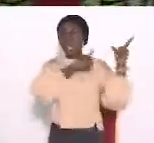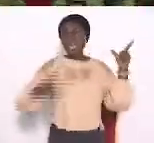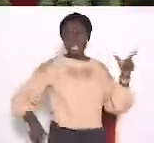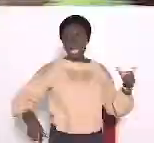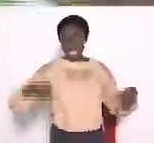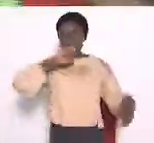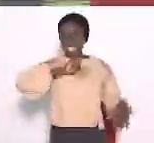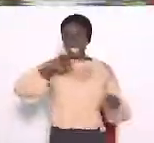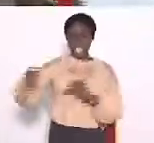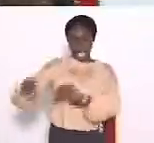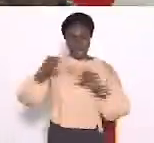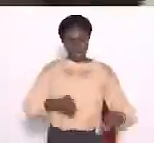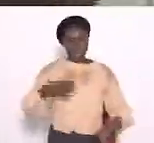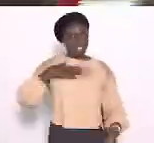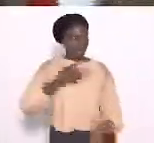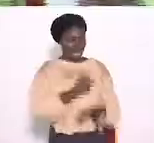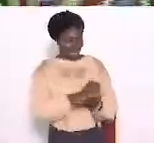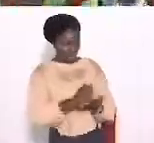over